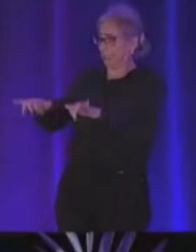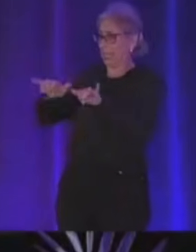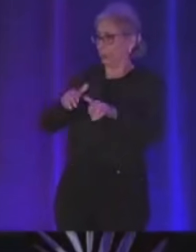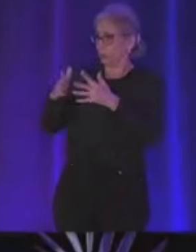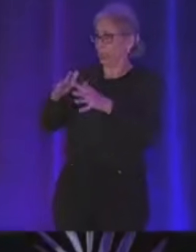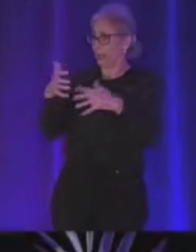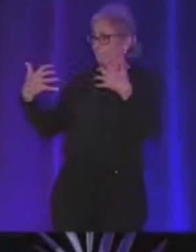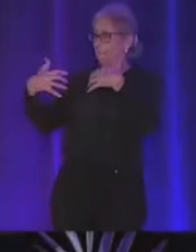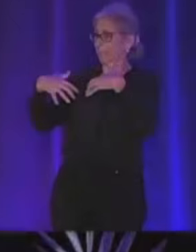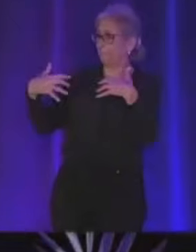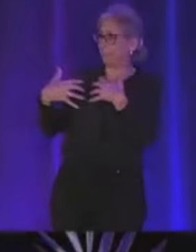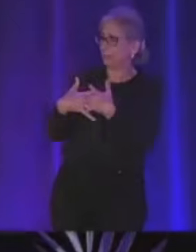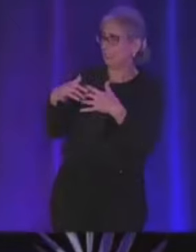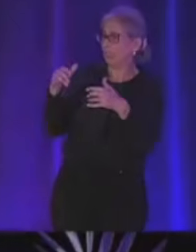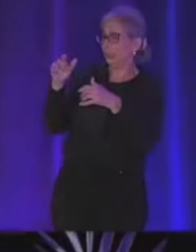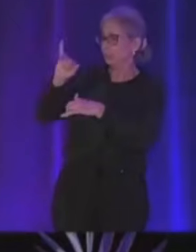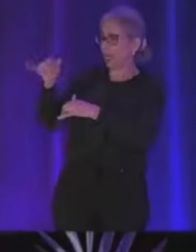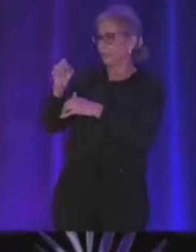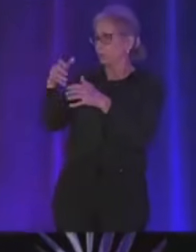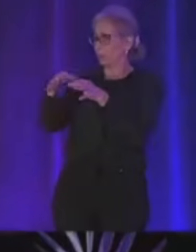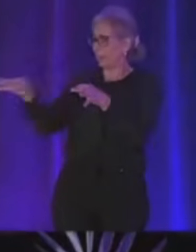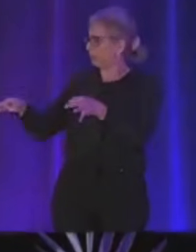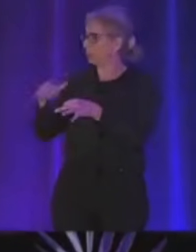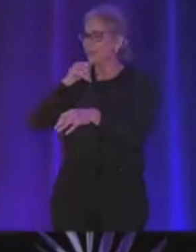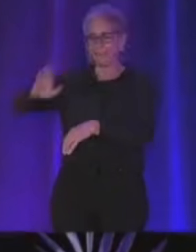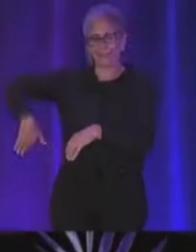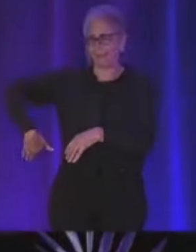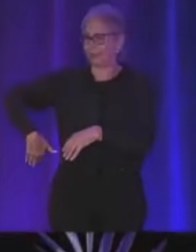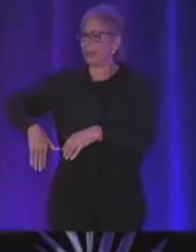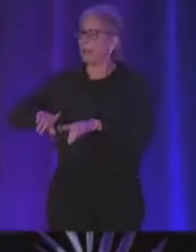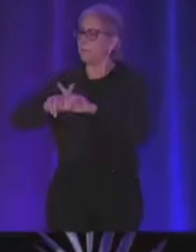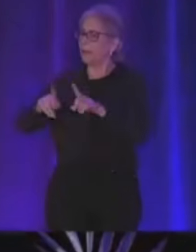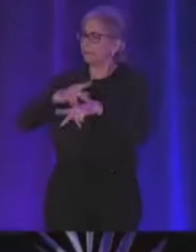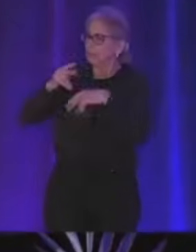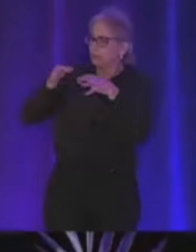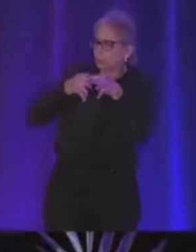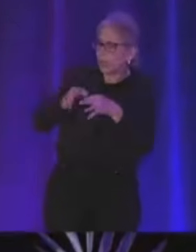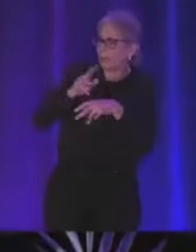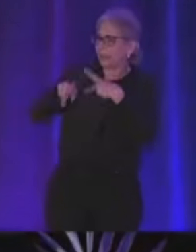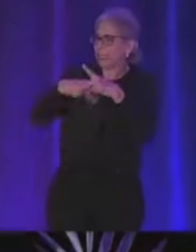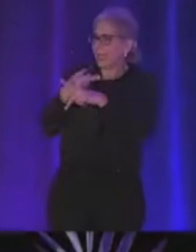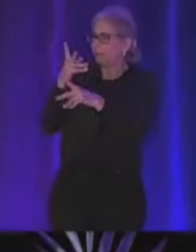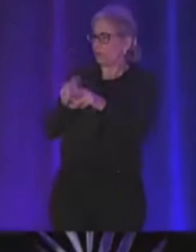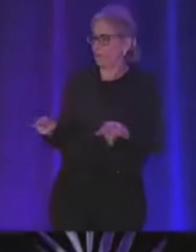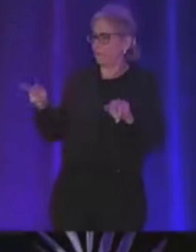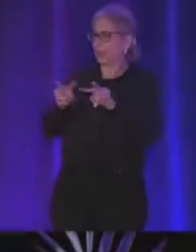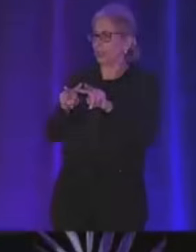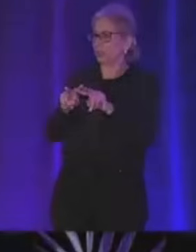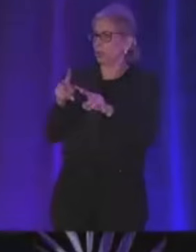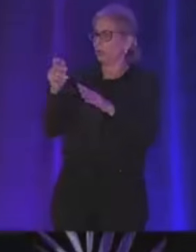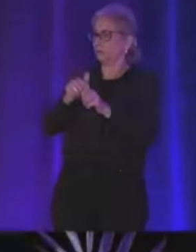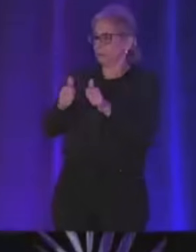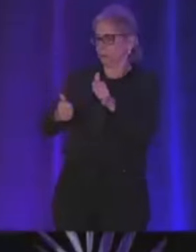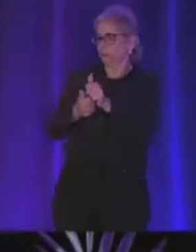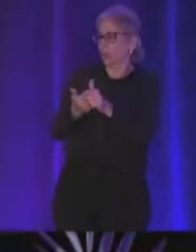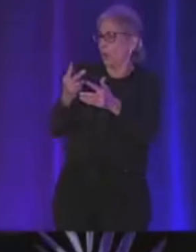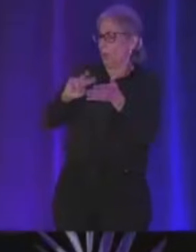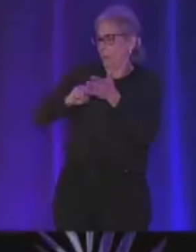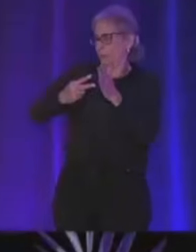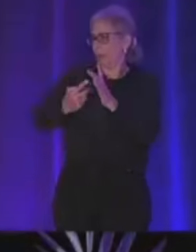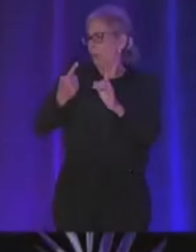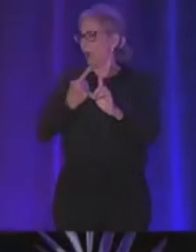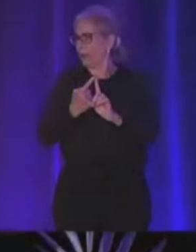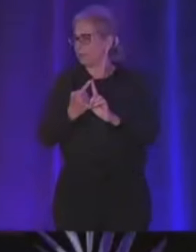into the JavaScript language yet to describe the types of your values, the intent behind them. I intend for this